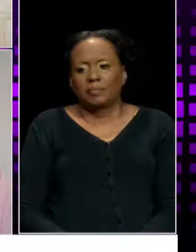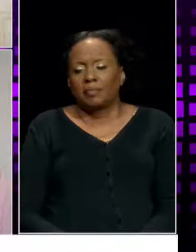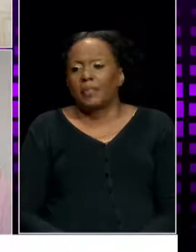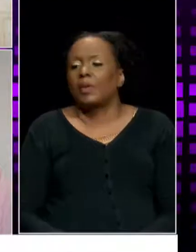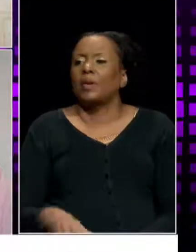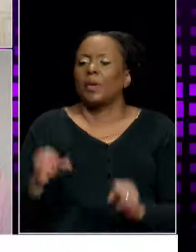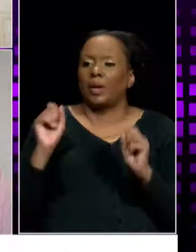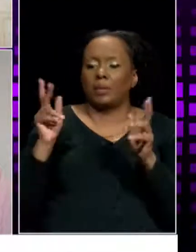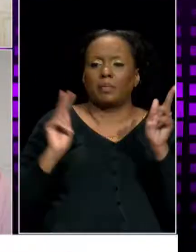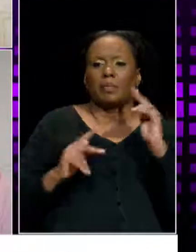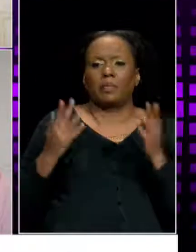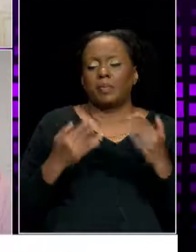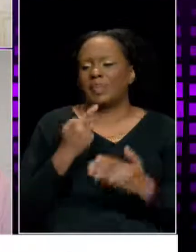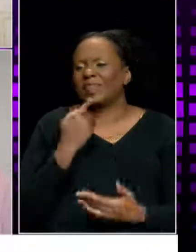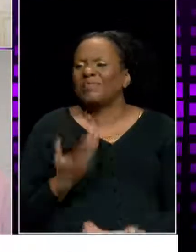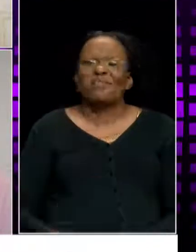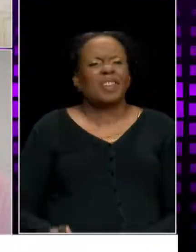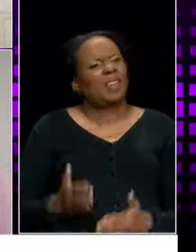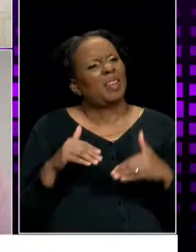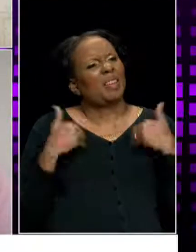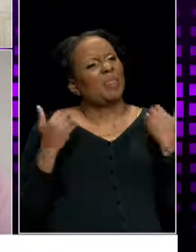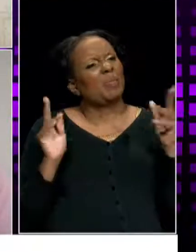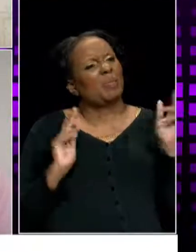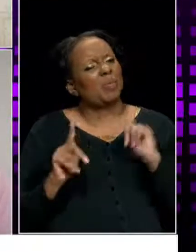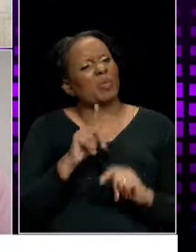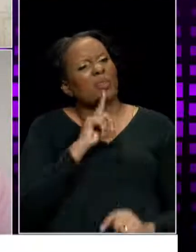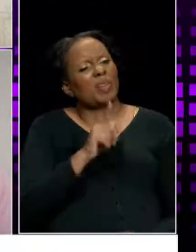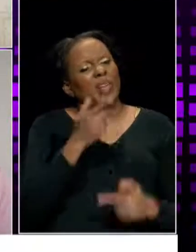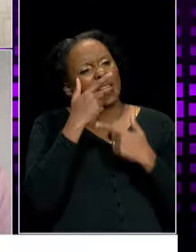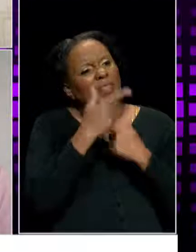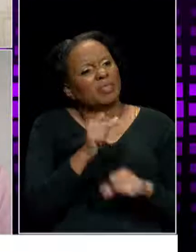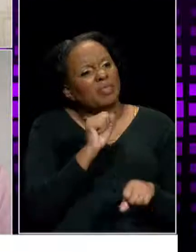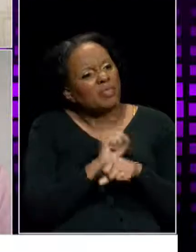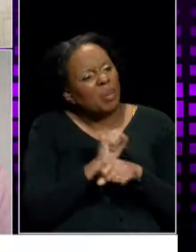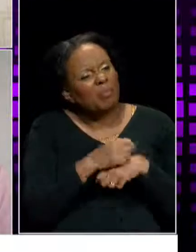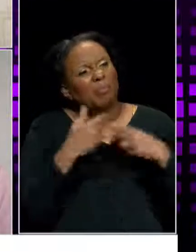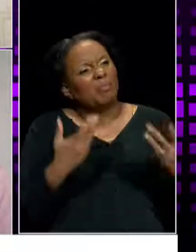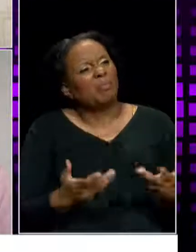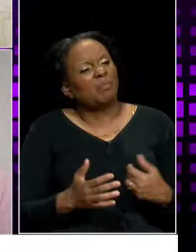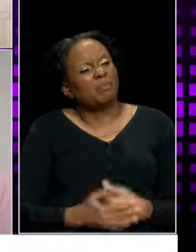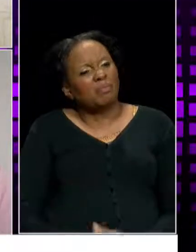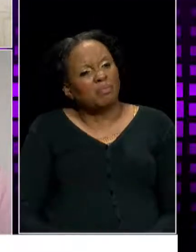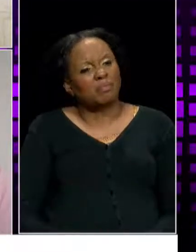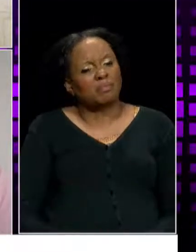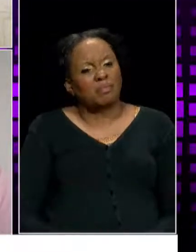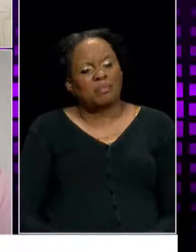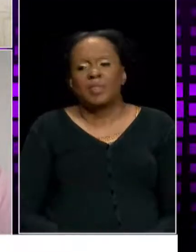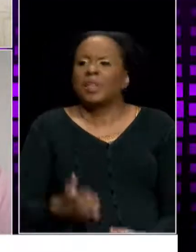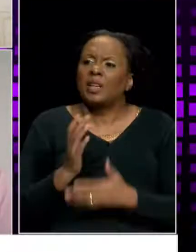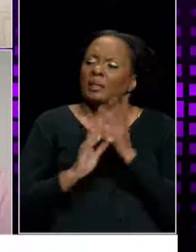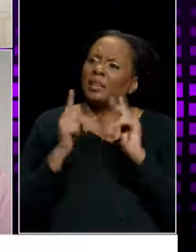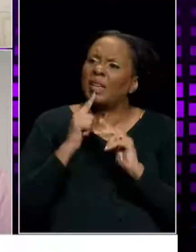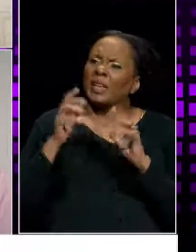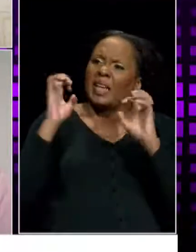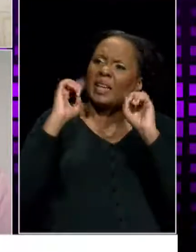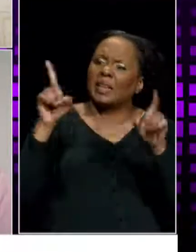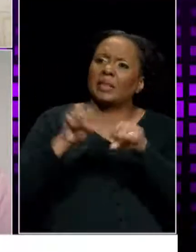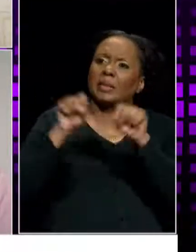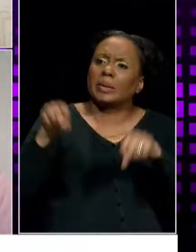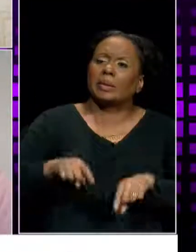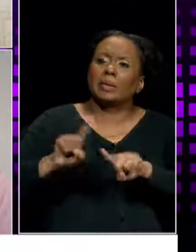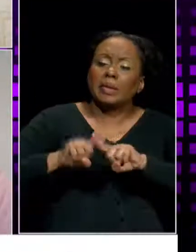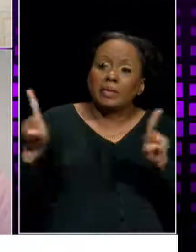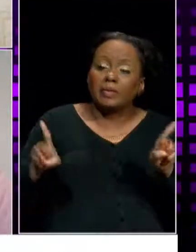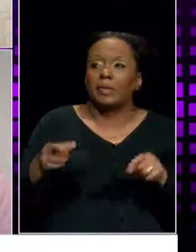about the fact that, you might get involved in violent activities because the education system is difficult or you don't have